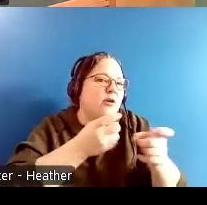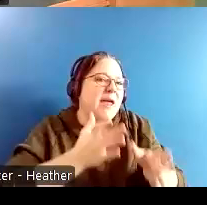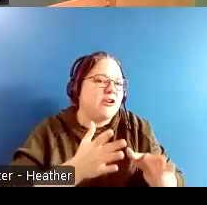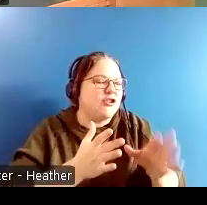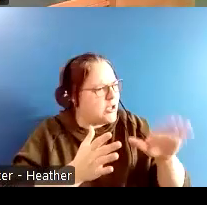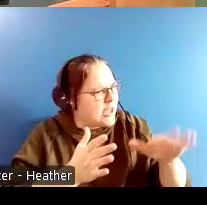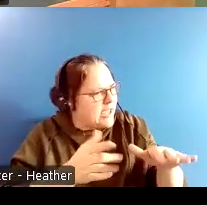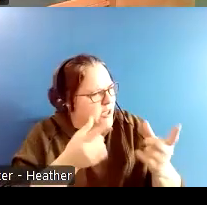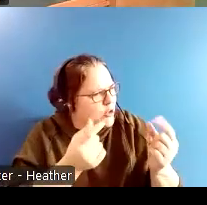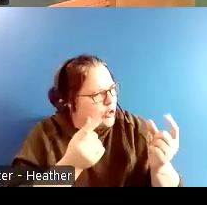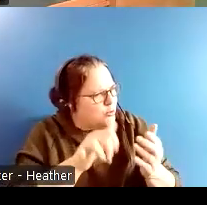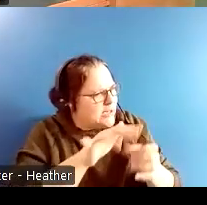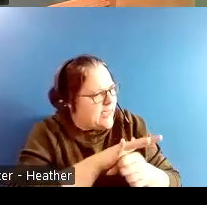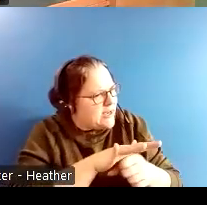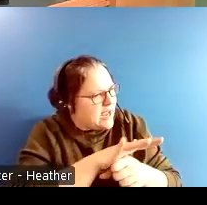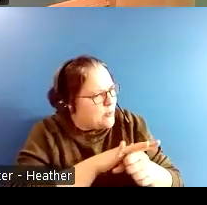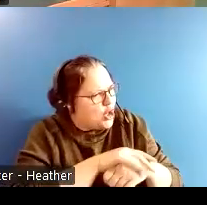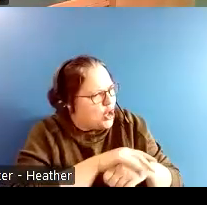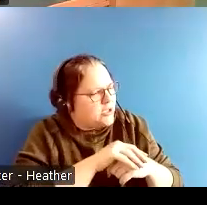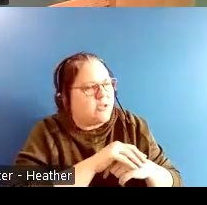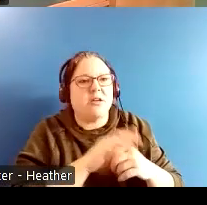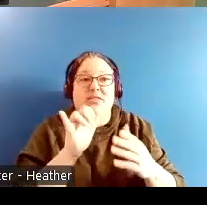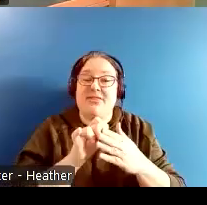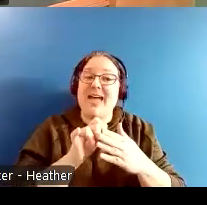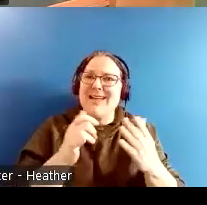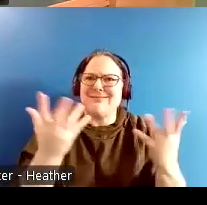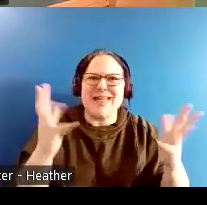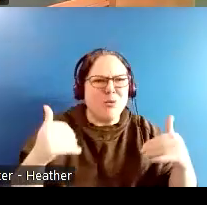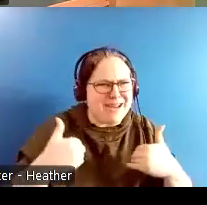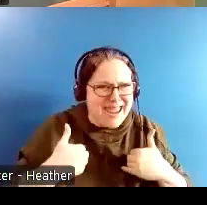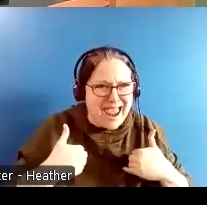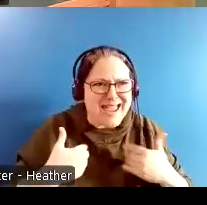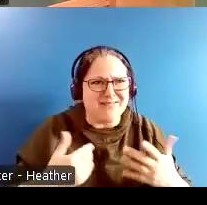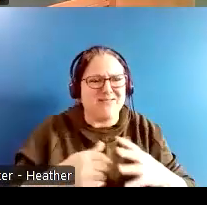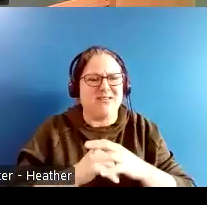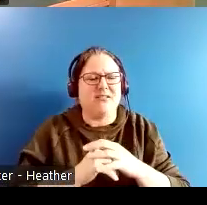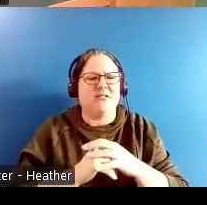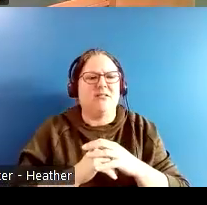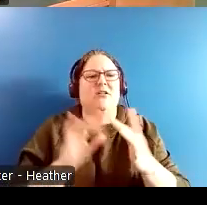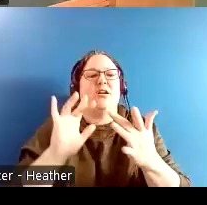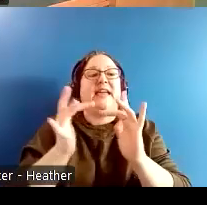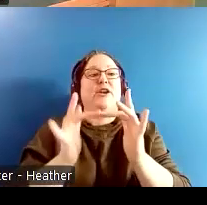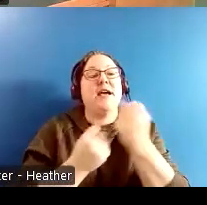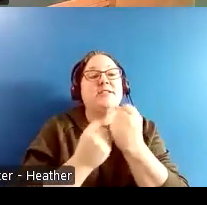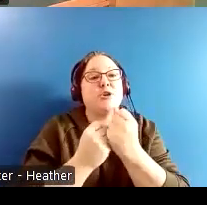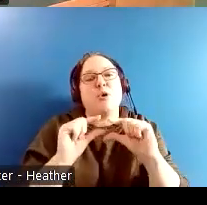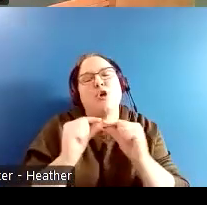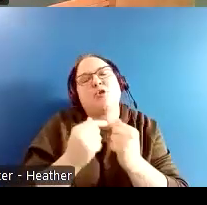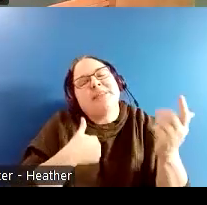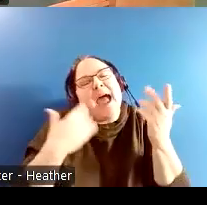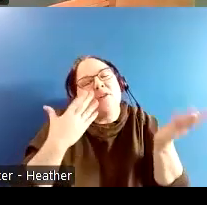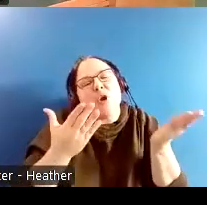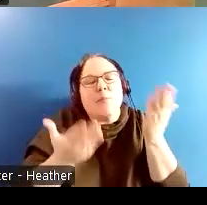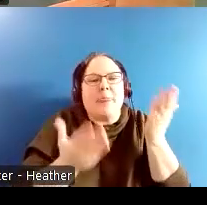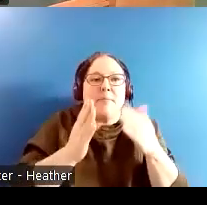doing in that neighborhood? So that kind of stuff is there today. Internet support groups, I don't know. I think in the future they